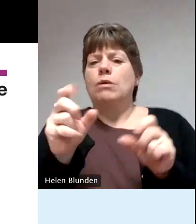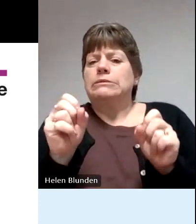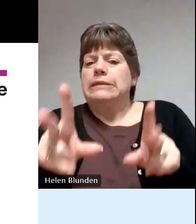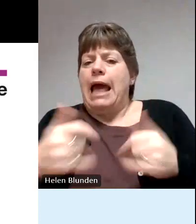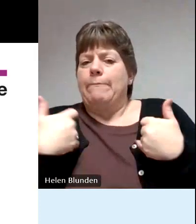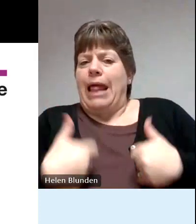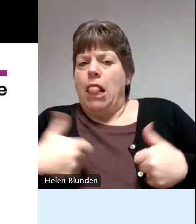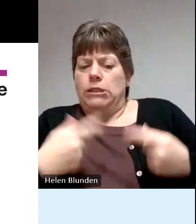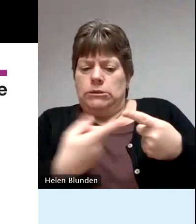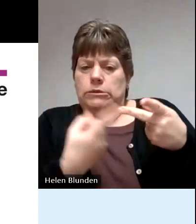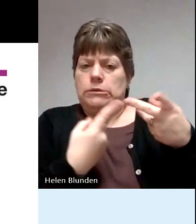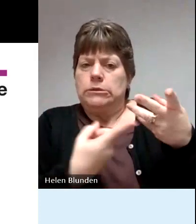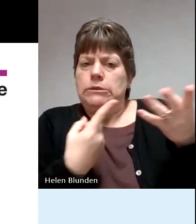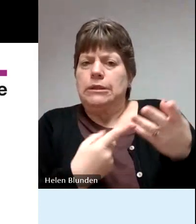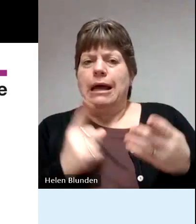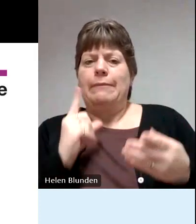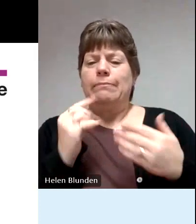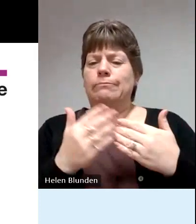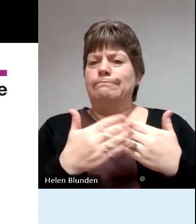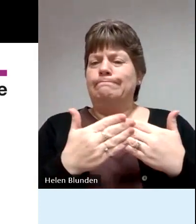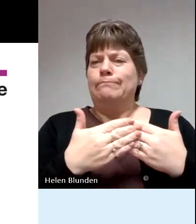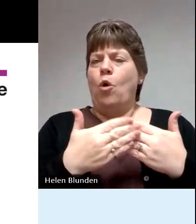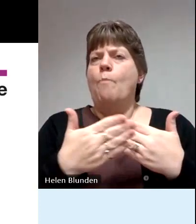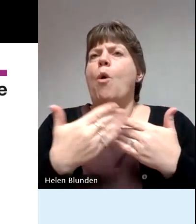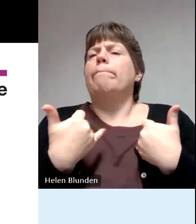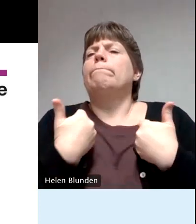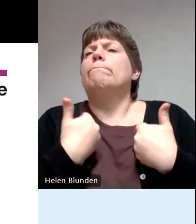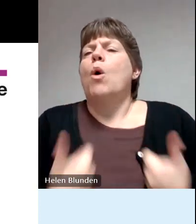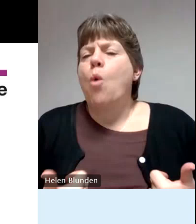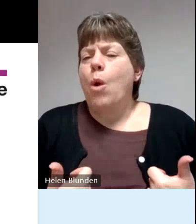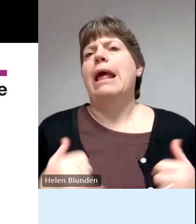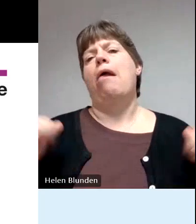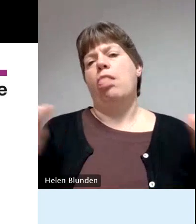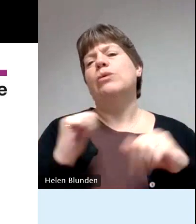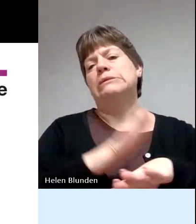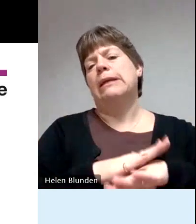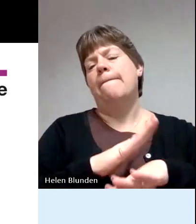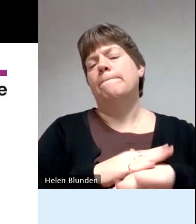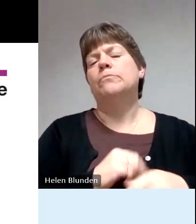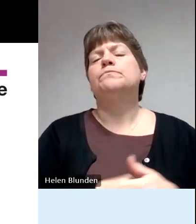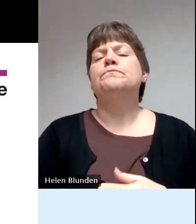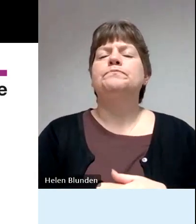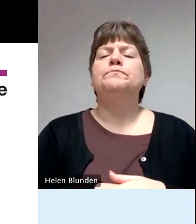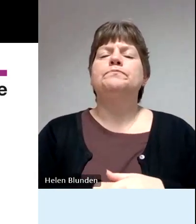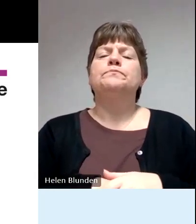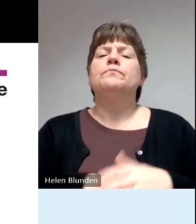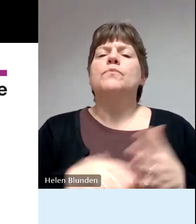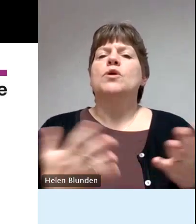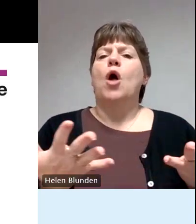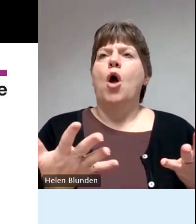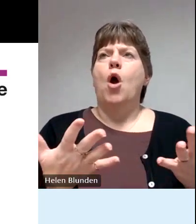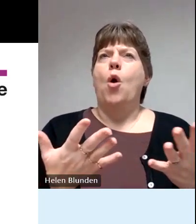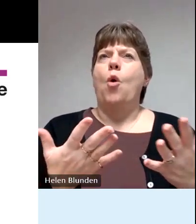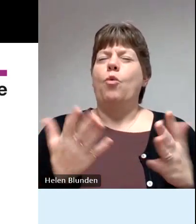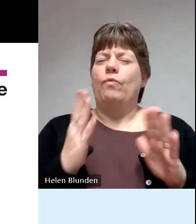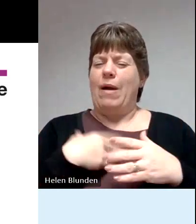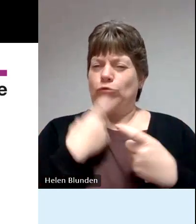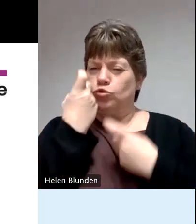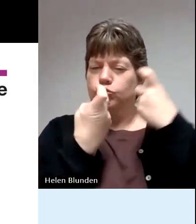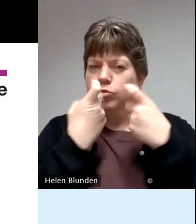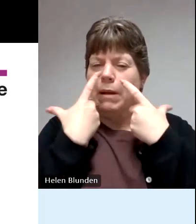and that people are generally poorlier around the winter time, and so there's an extra sort of special